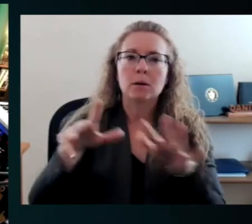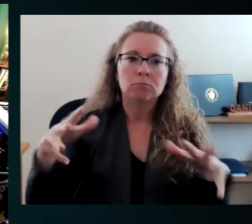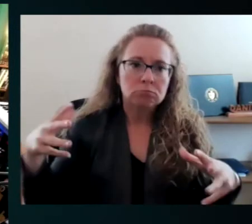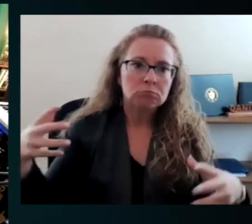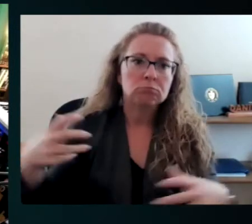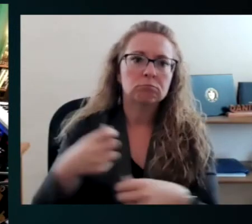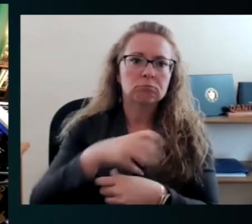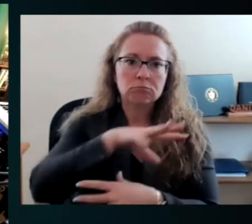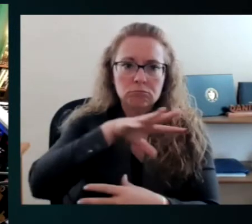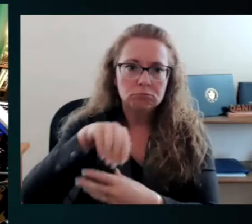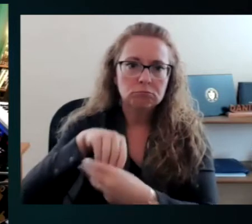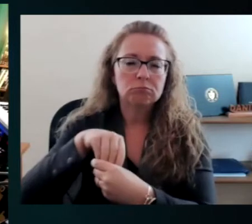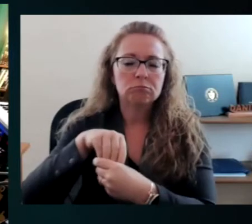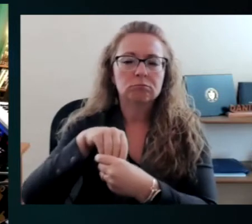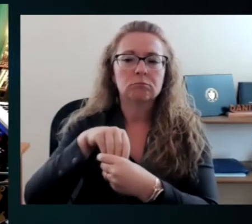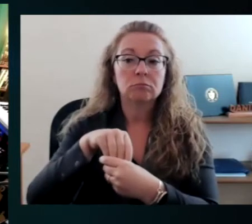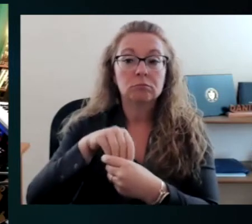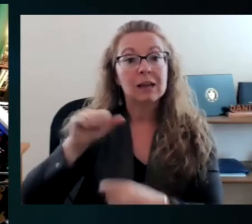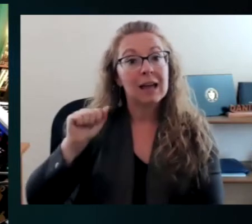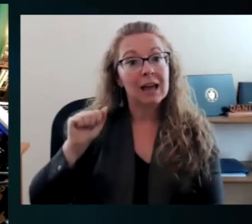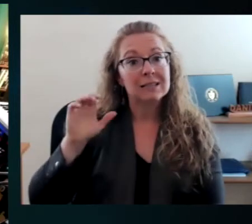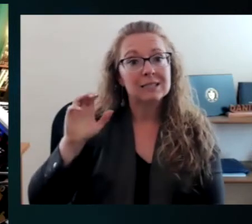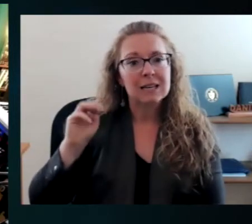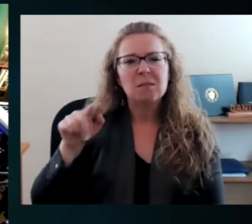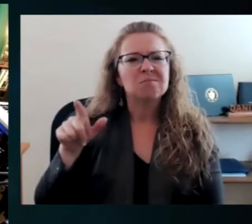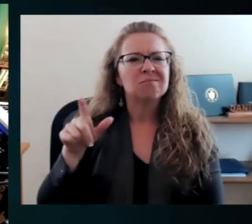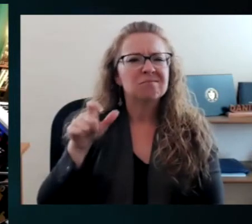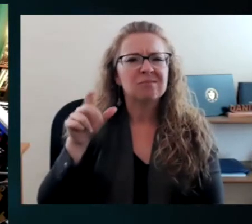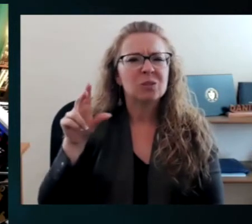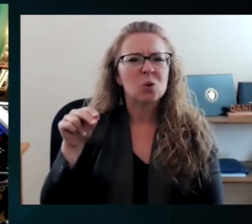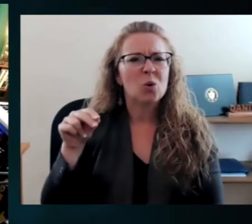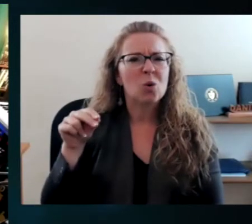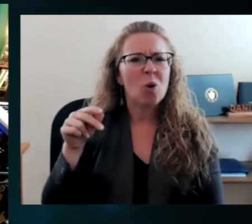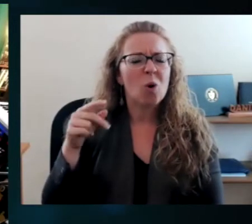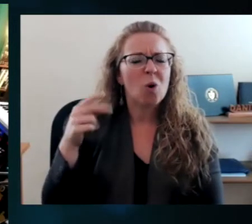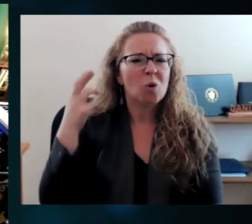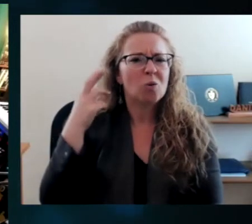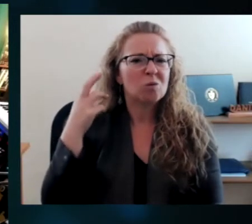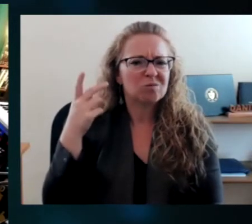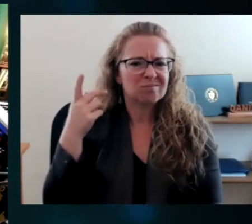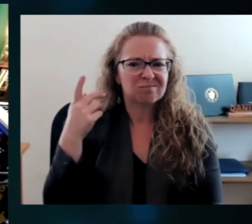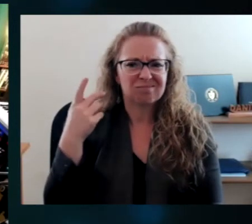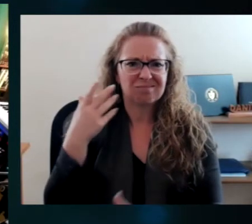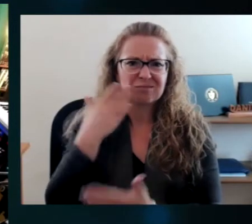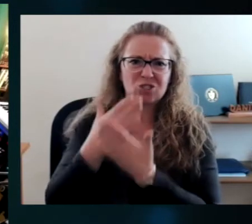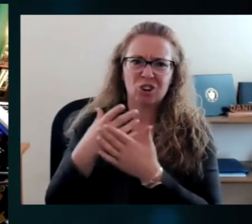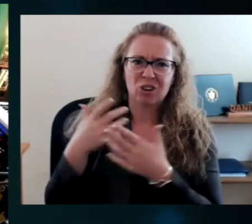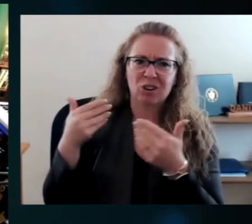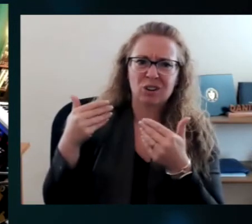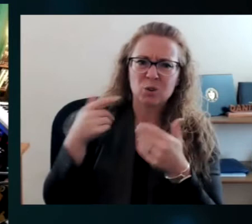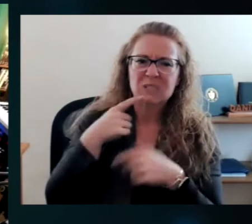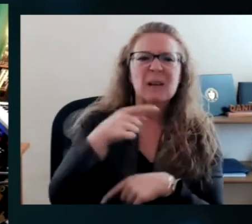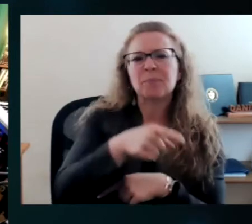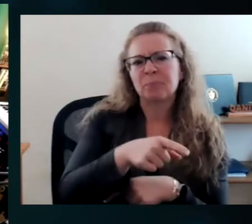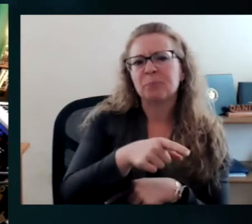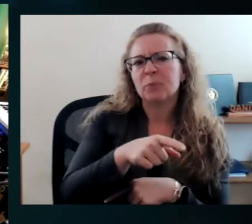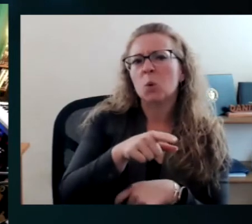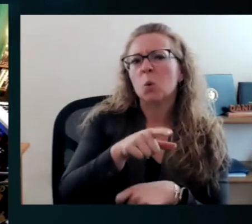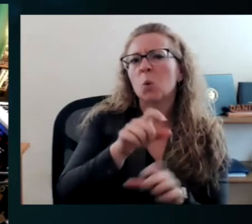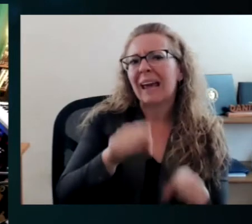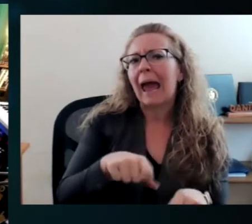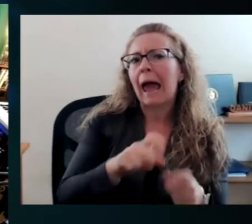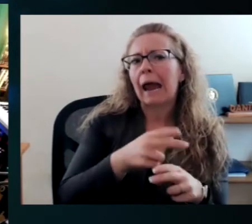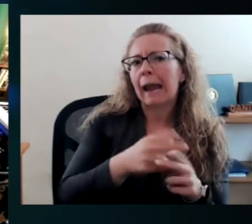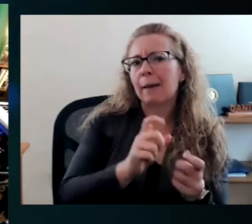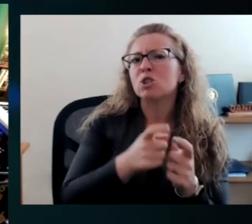it's that the ACM has absolutely no business gatekeeping who is trans enough to merit a name change. We don't want